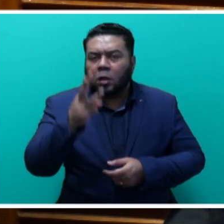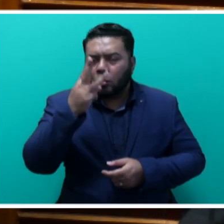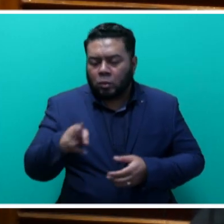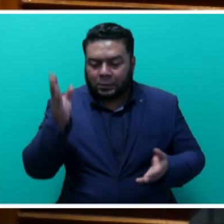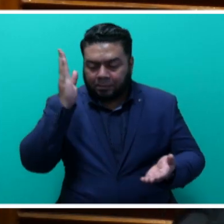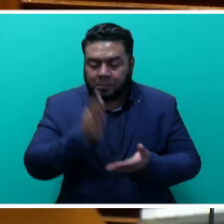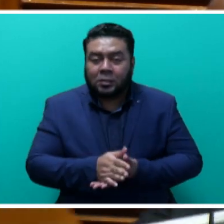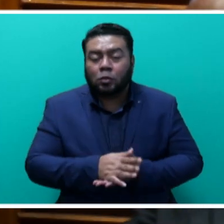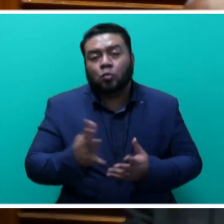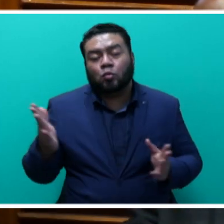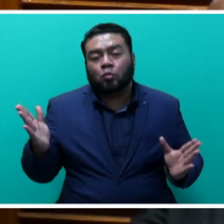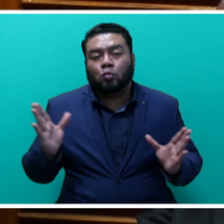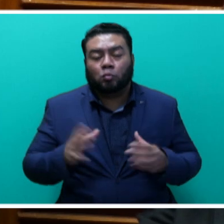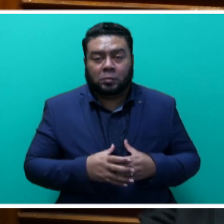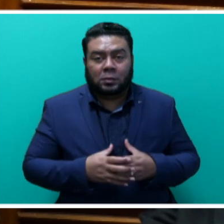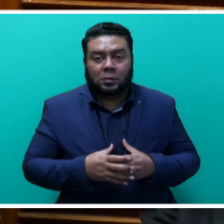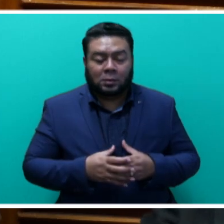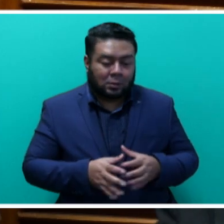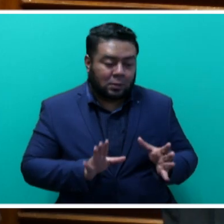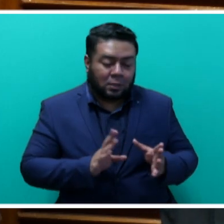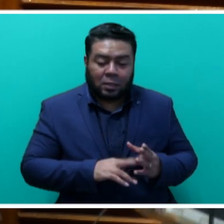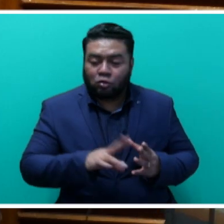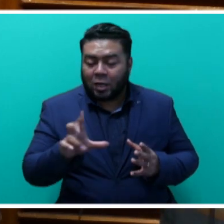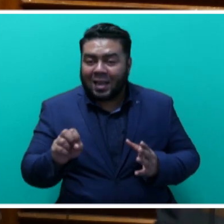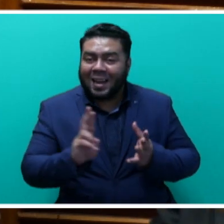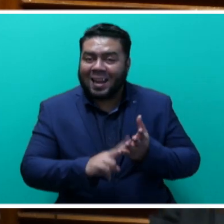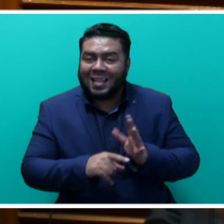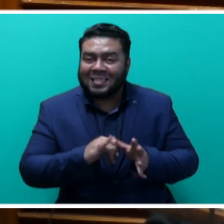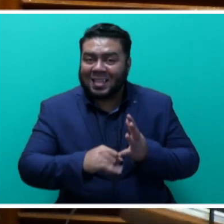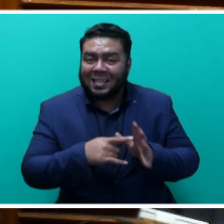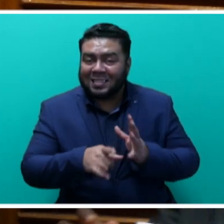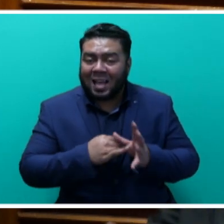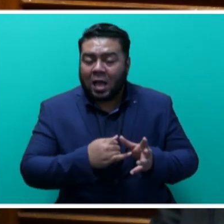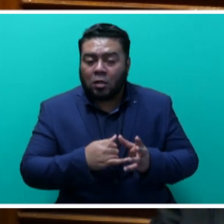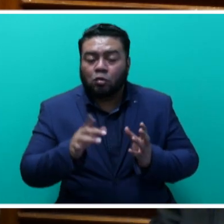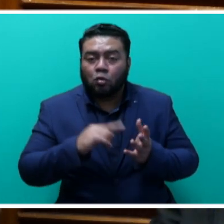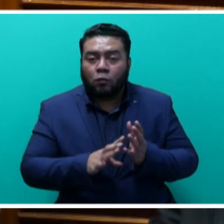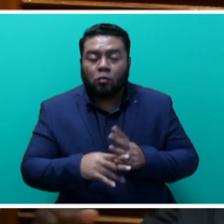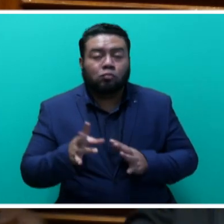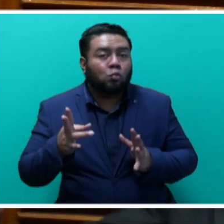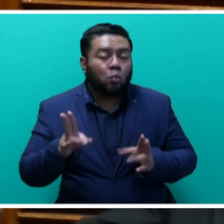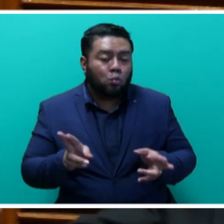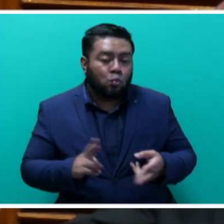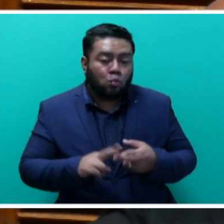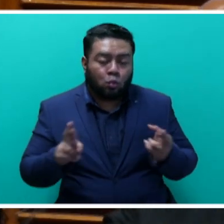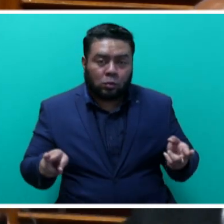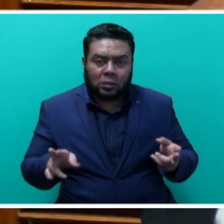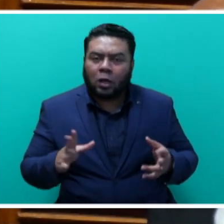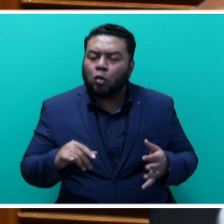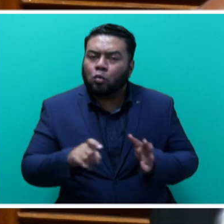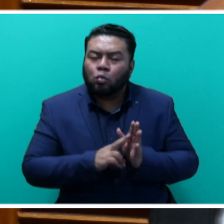major different routes: the Kenrasese Road and the Anasasa to Vailaboni Road, and a connecting road to